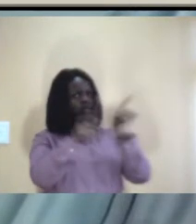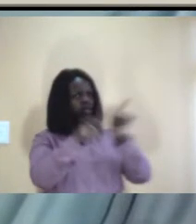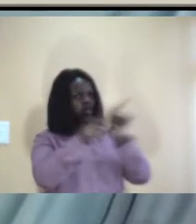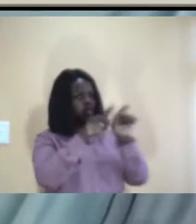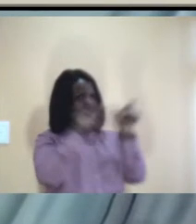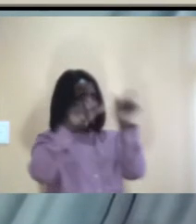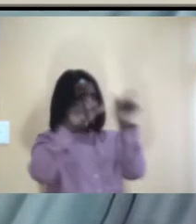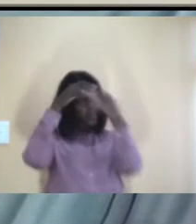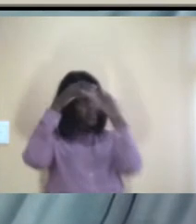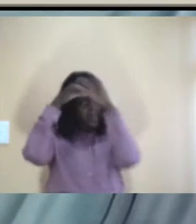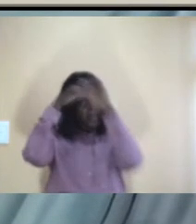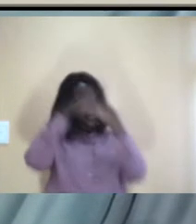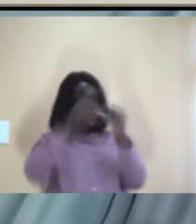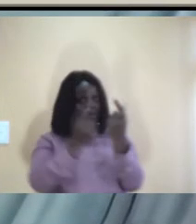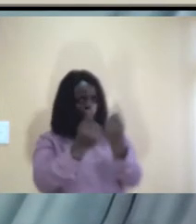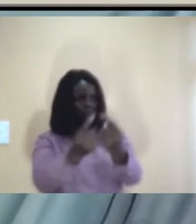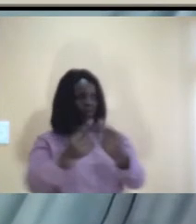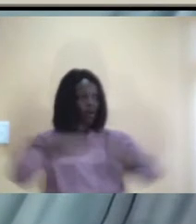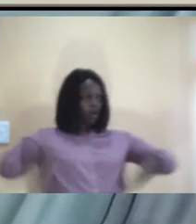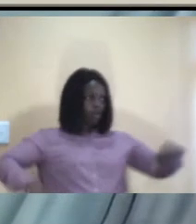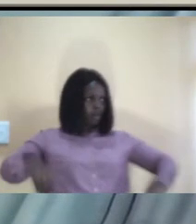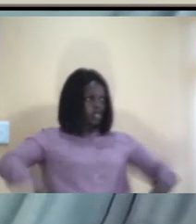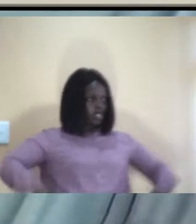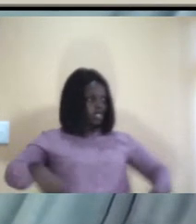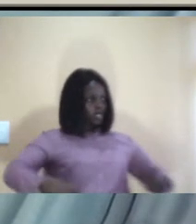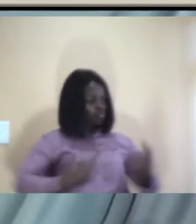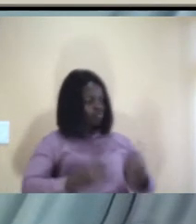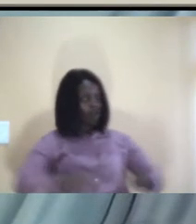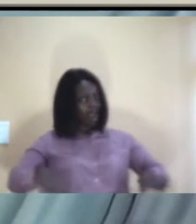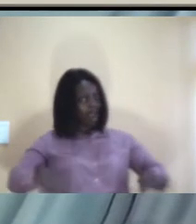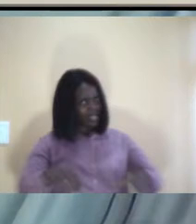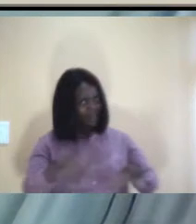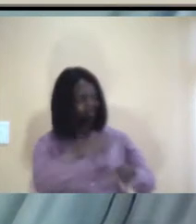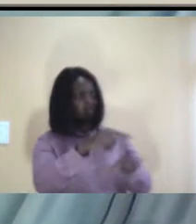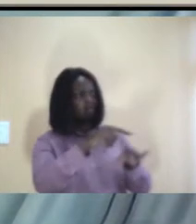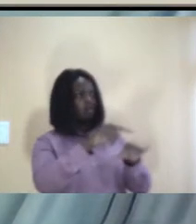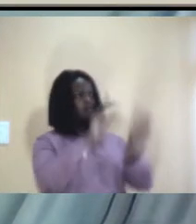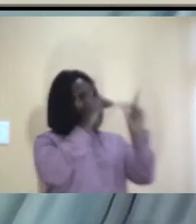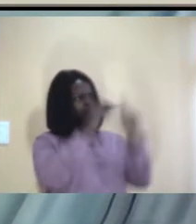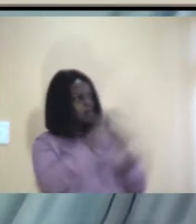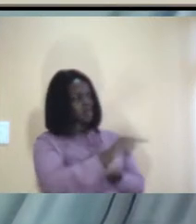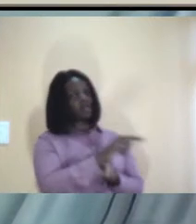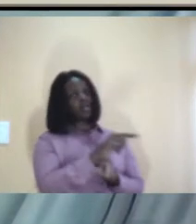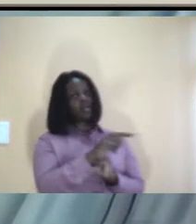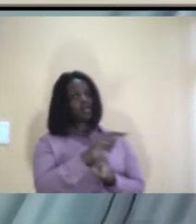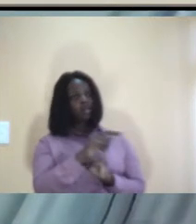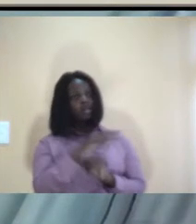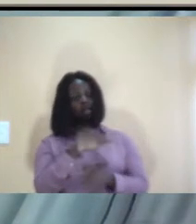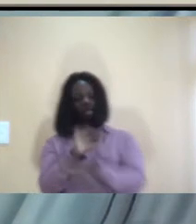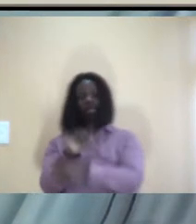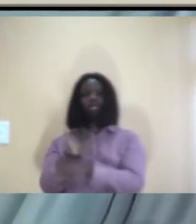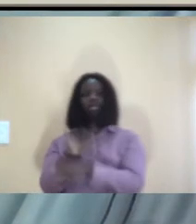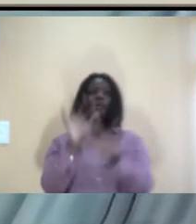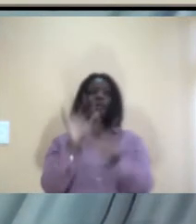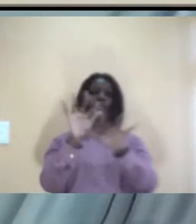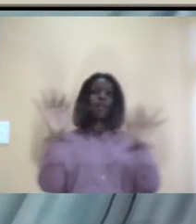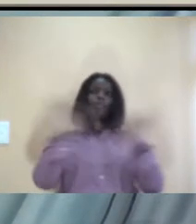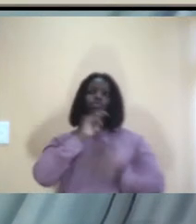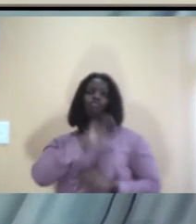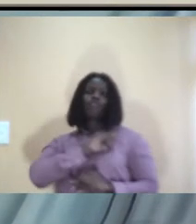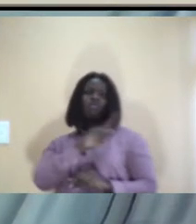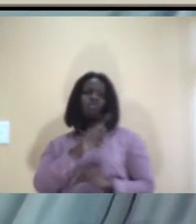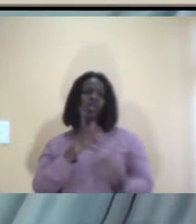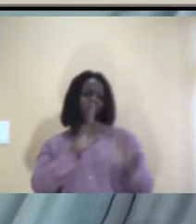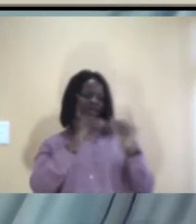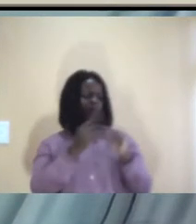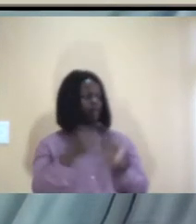mastermind behind the alleged corruption activities is undermining the public's trust in the